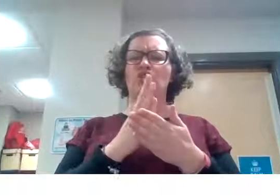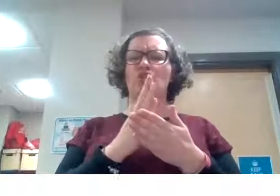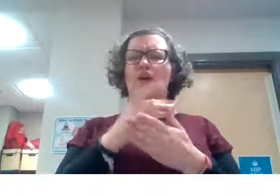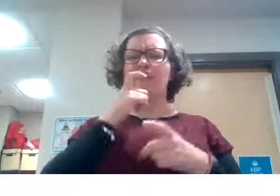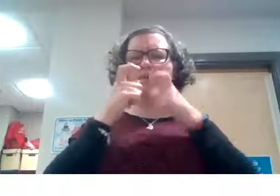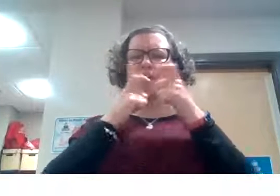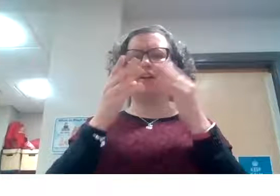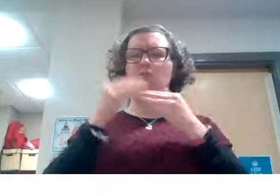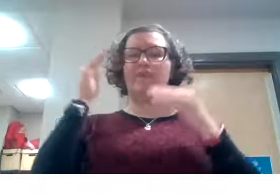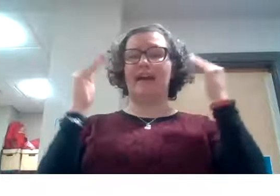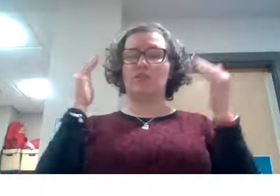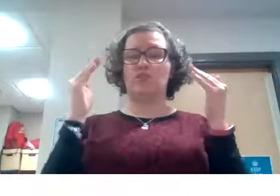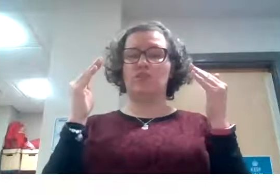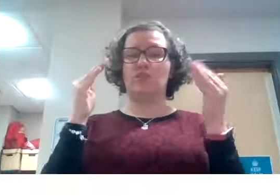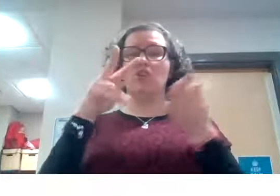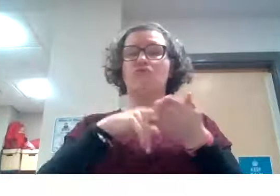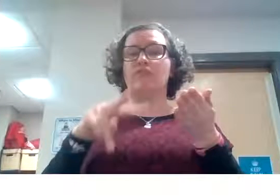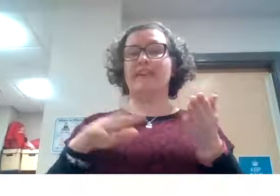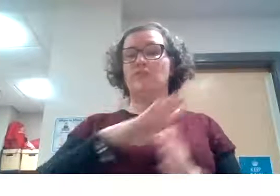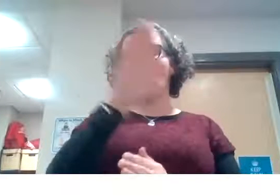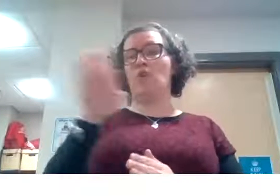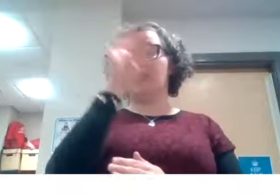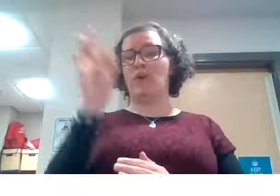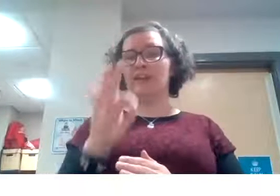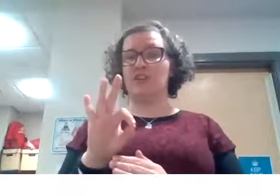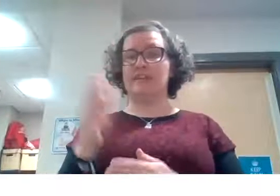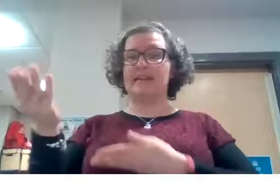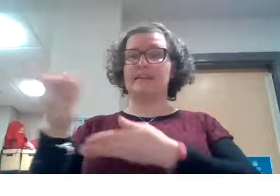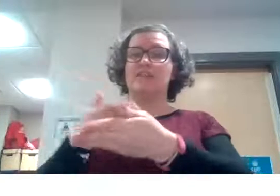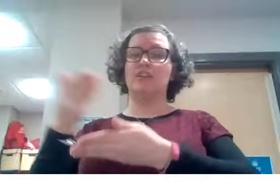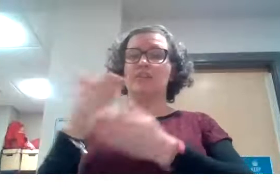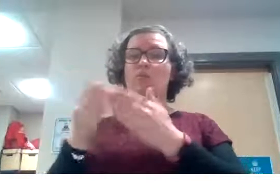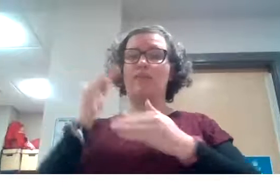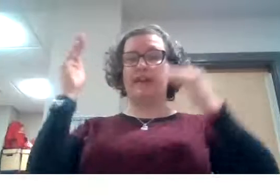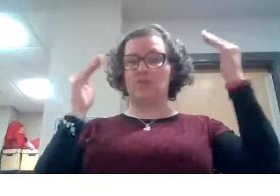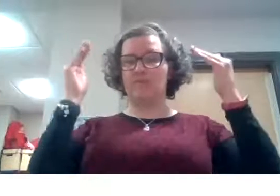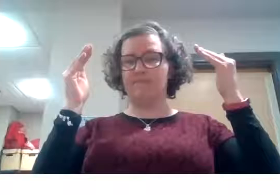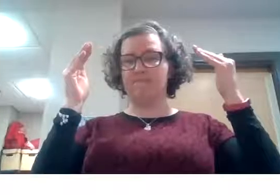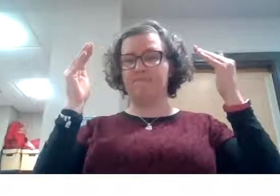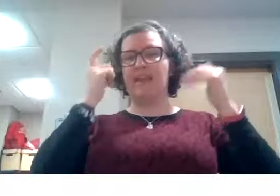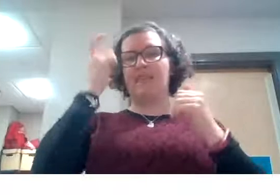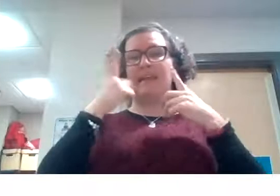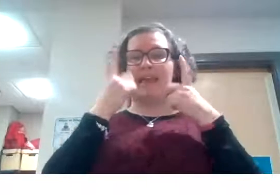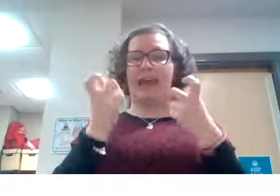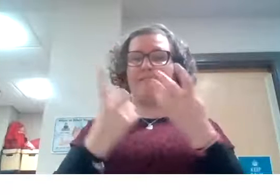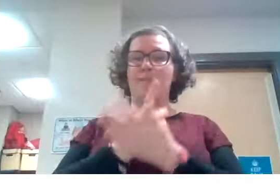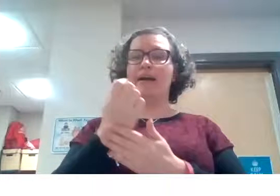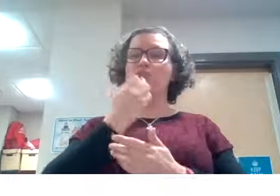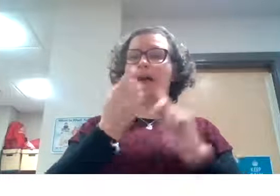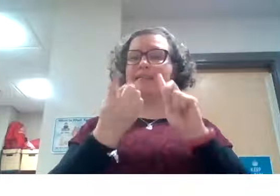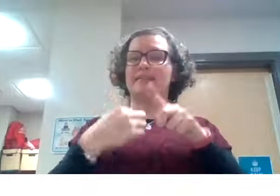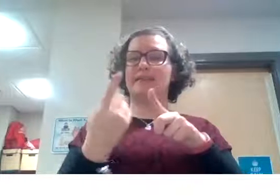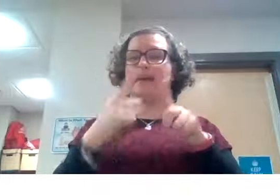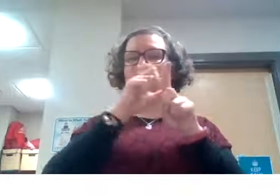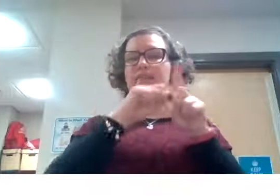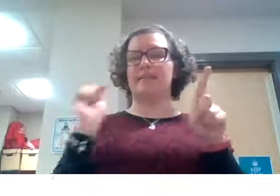you're unsure of any words with an adult. Read all of the questions and discuss them with an adult. Think carefully about